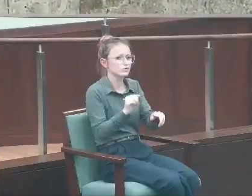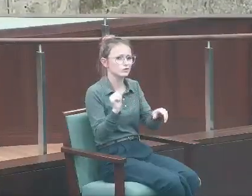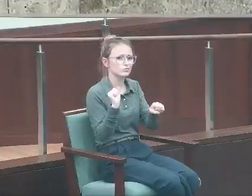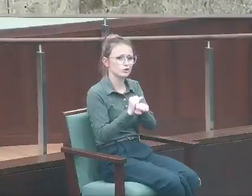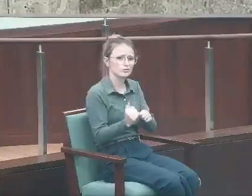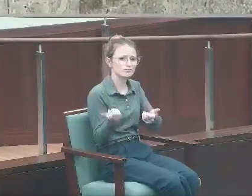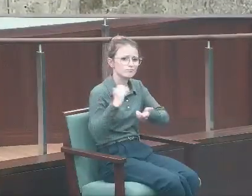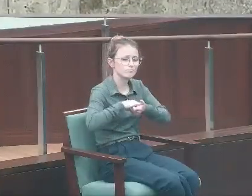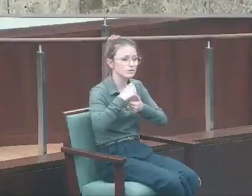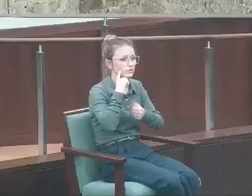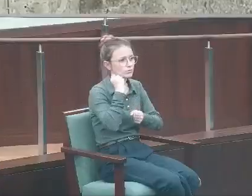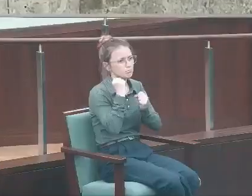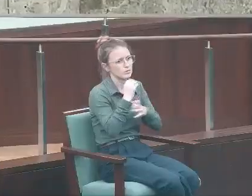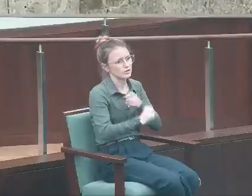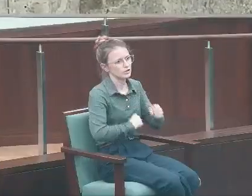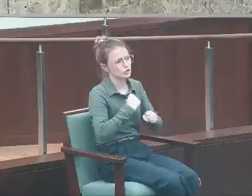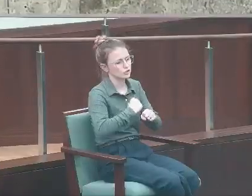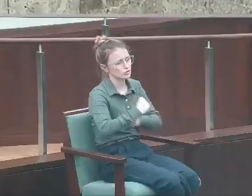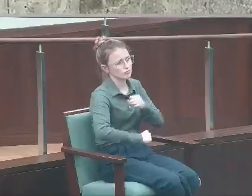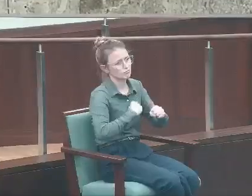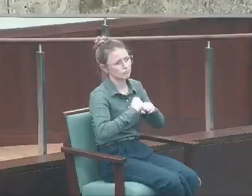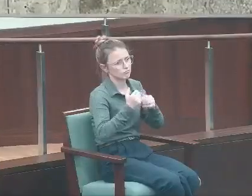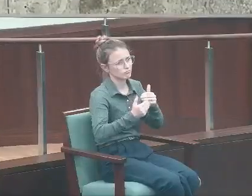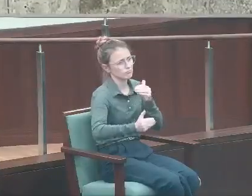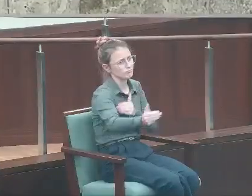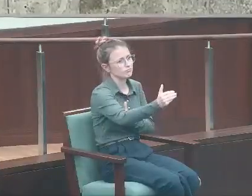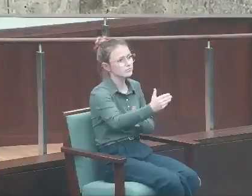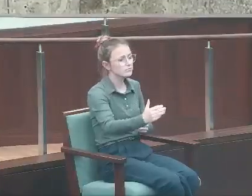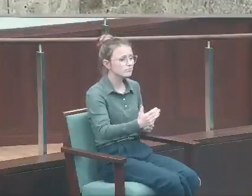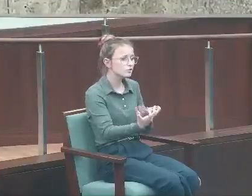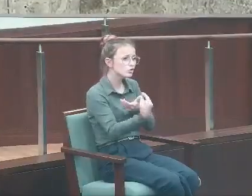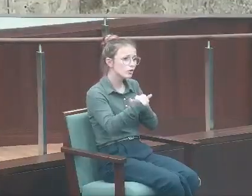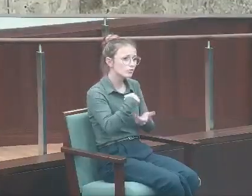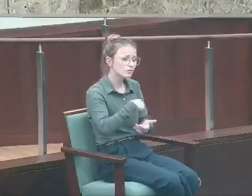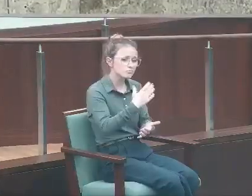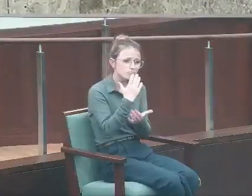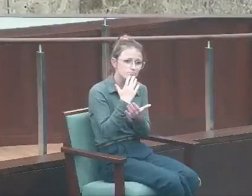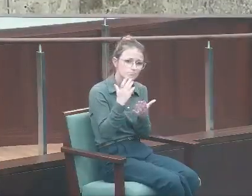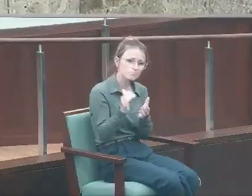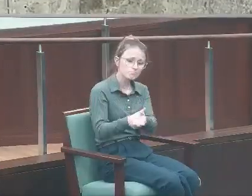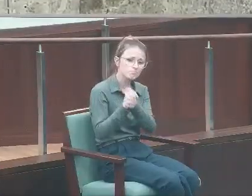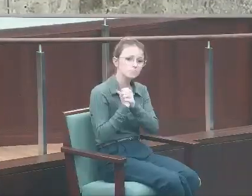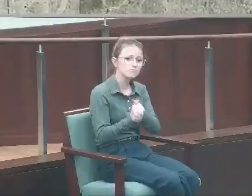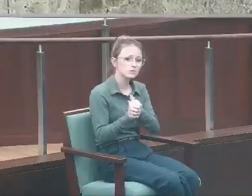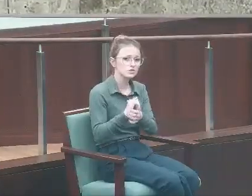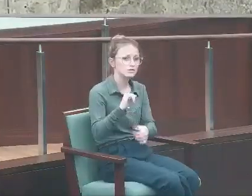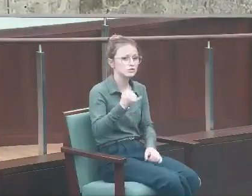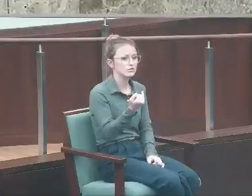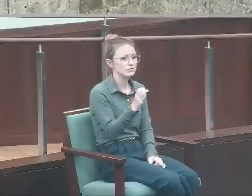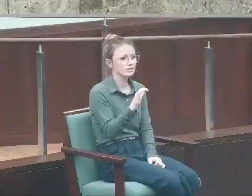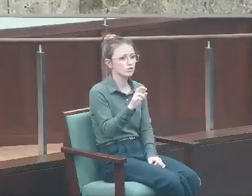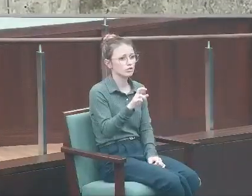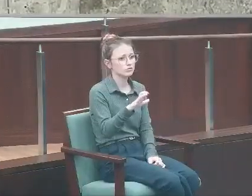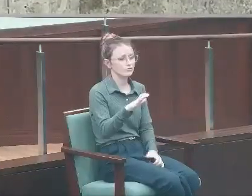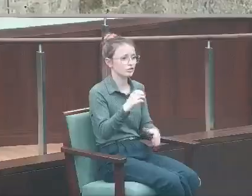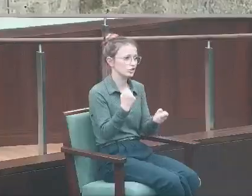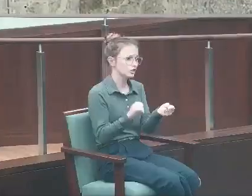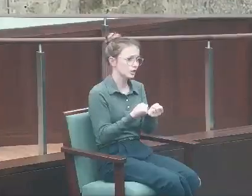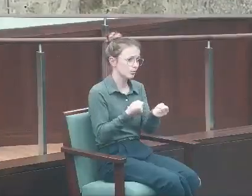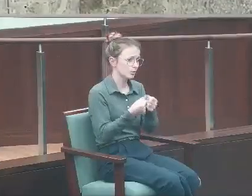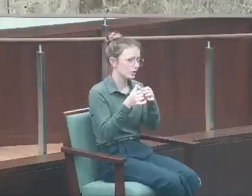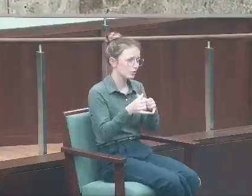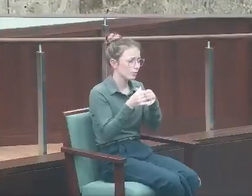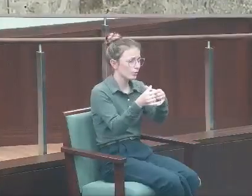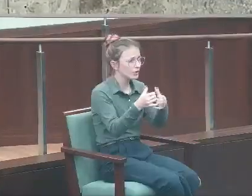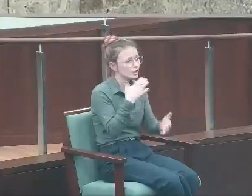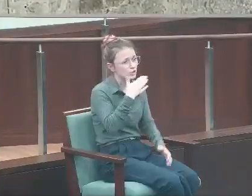come. Please join me in congratulating the inaugural recipient of the JCRC Community Champion Award, a good